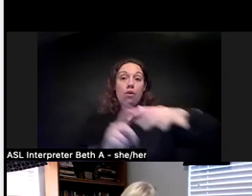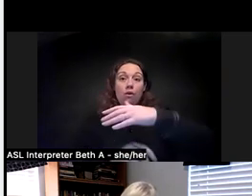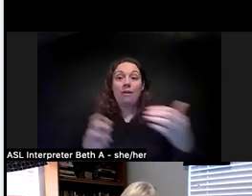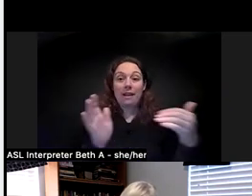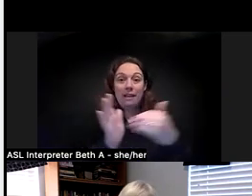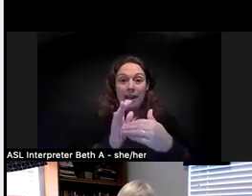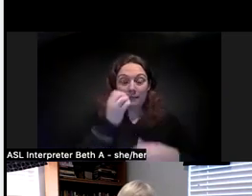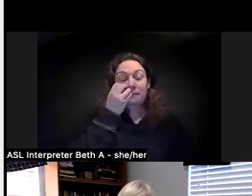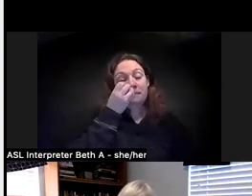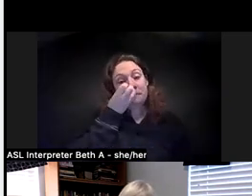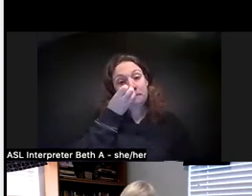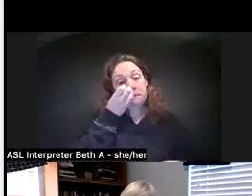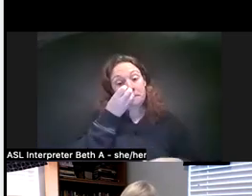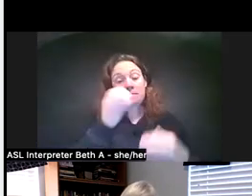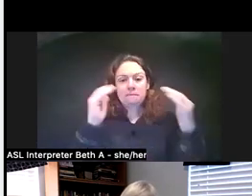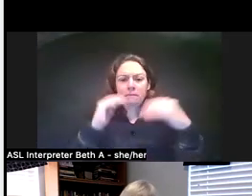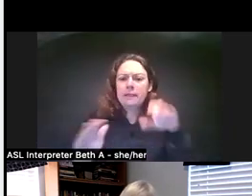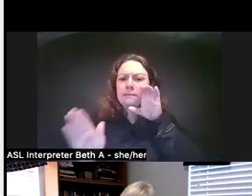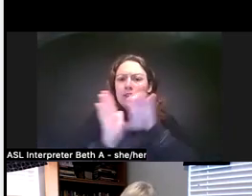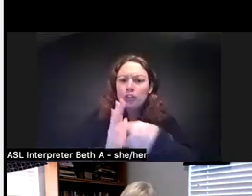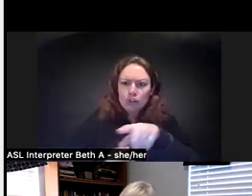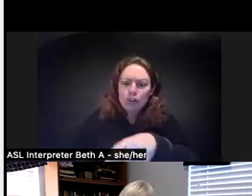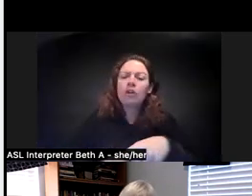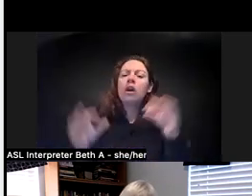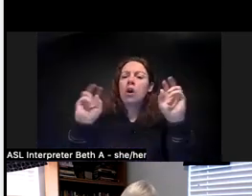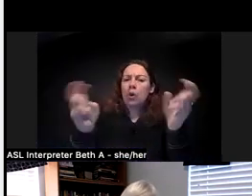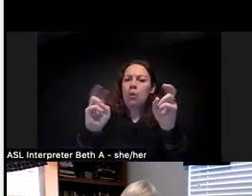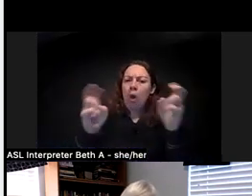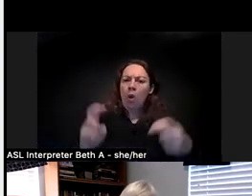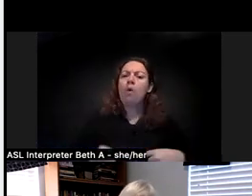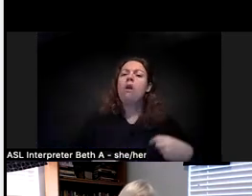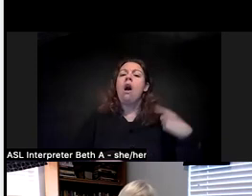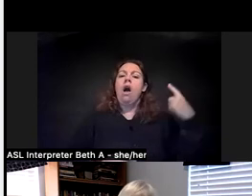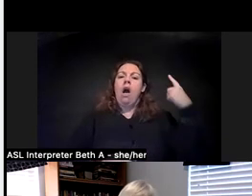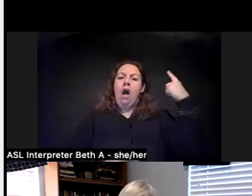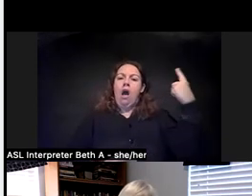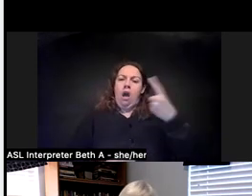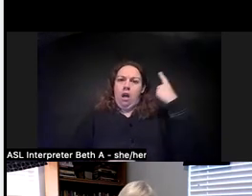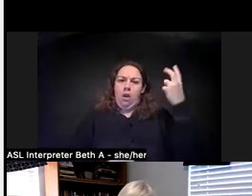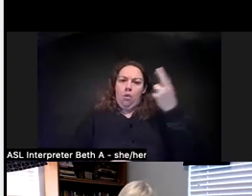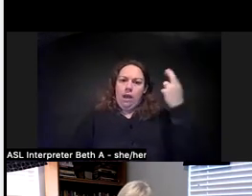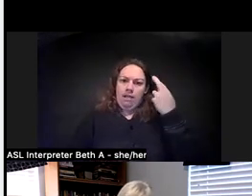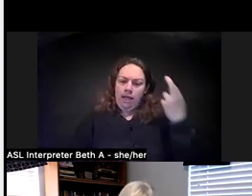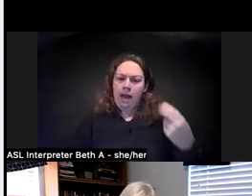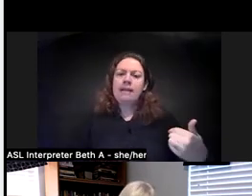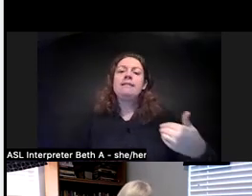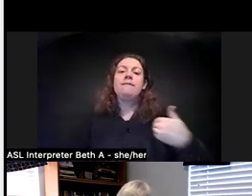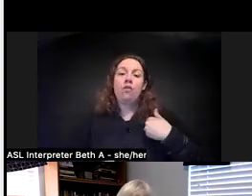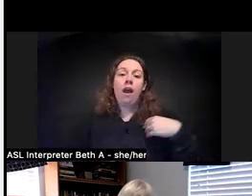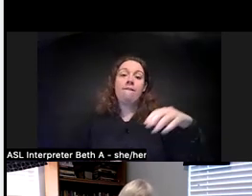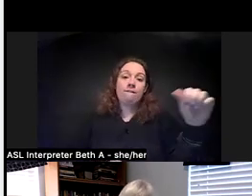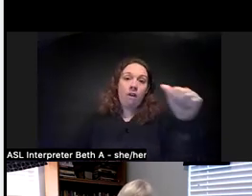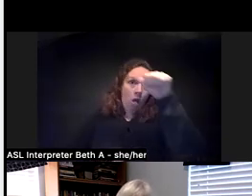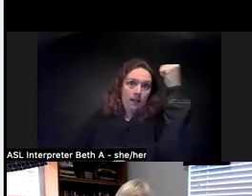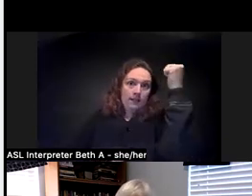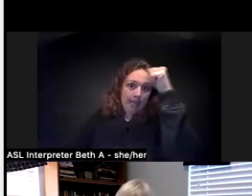have Alzheimer's, you don't know if your memory is correct. The program, that's the See Me program, excuse me,